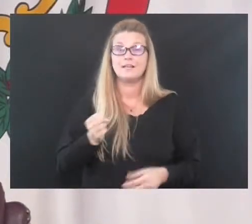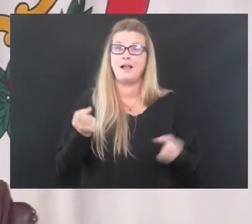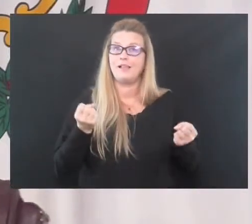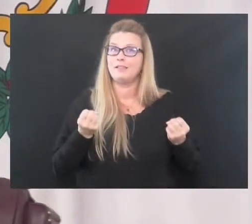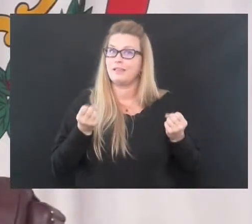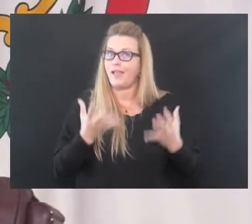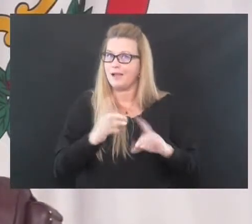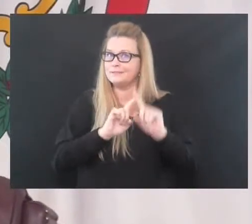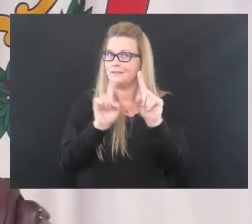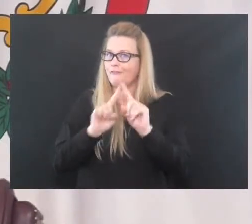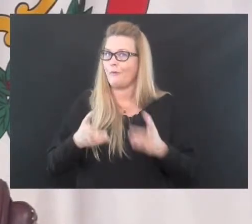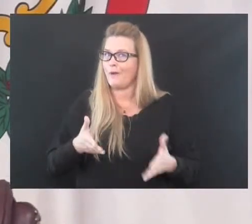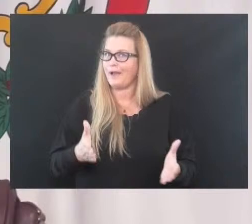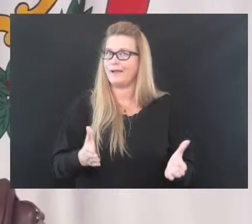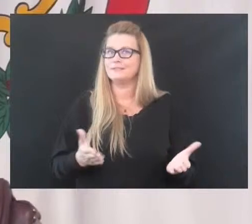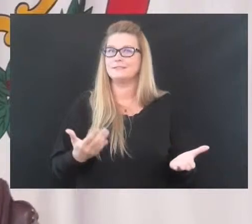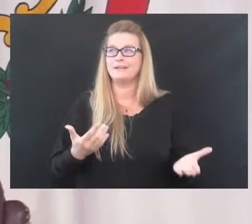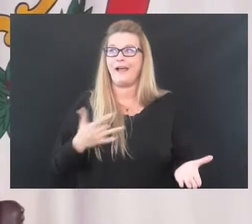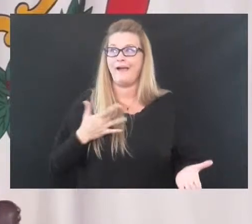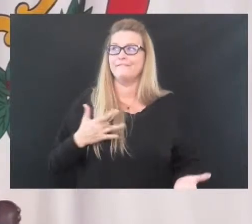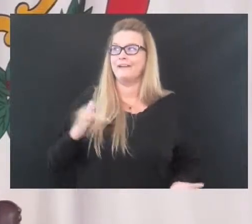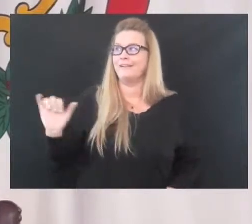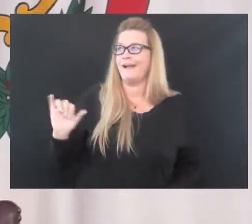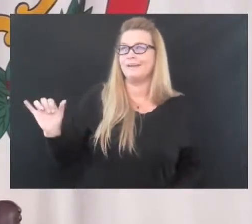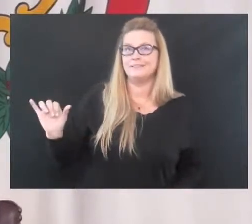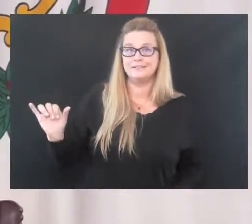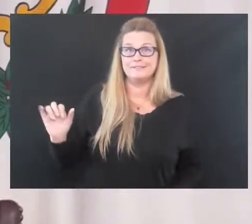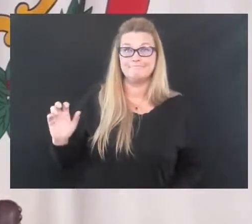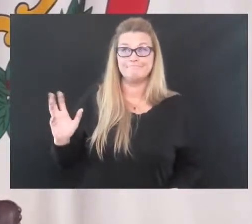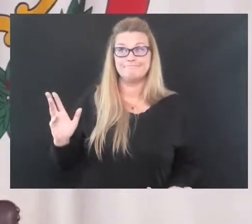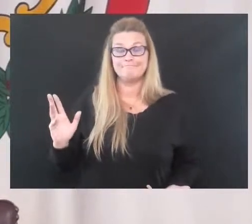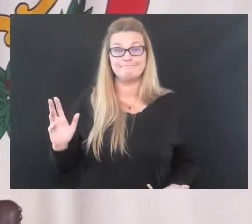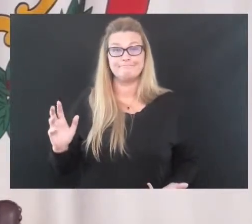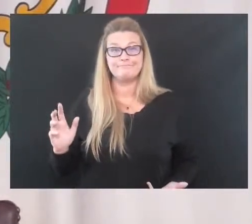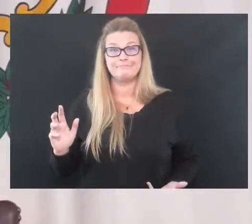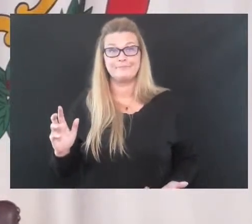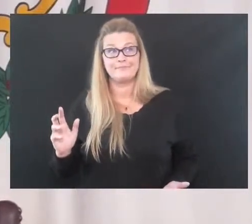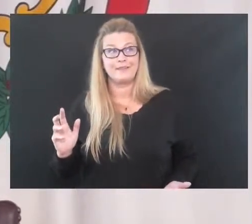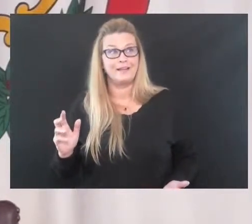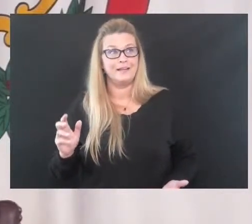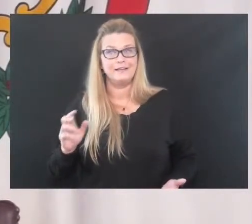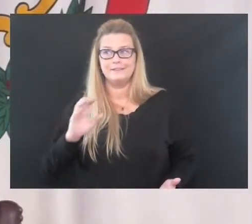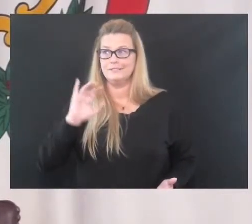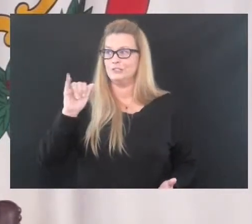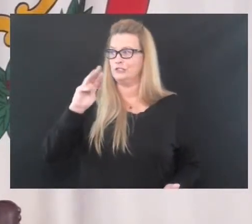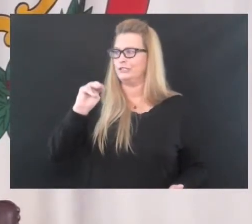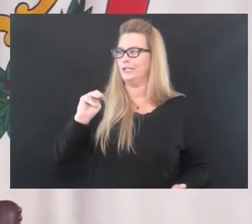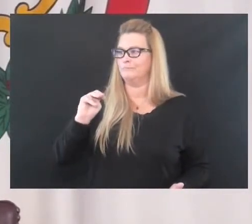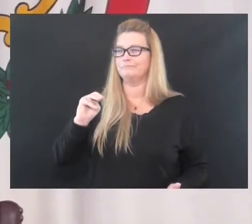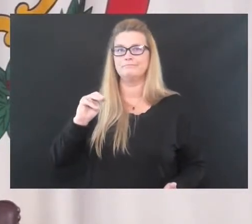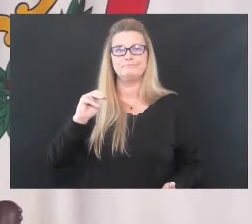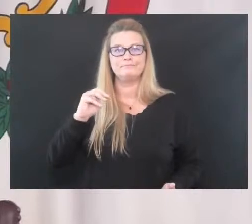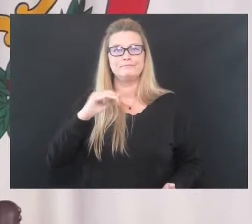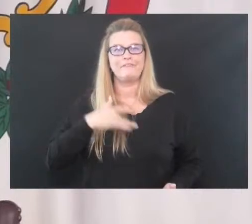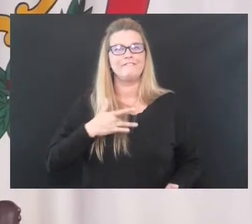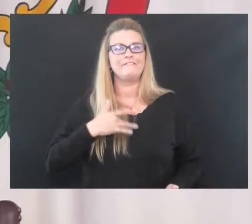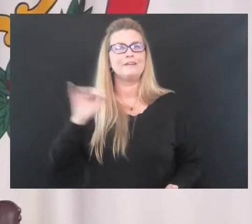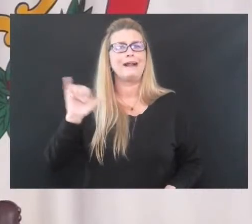lots of ways, I feel like, well, Jim, you're still just a kid. And I feel that